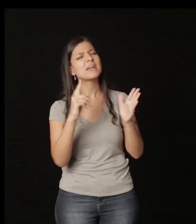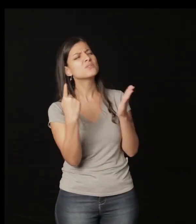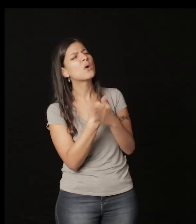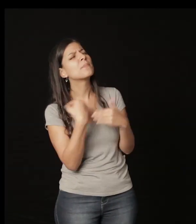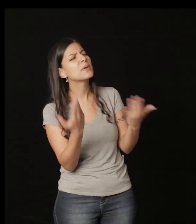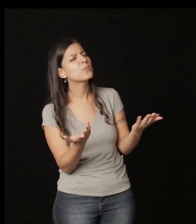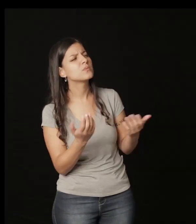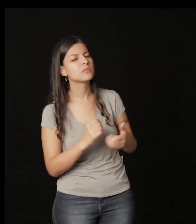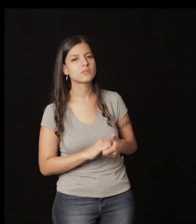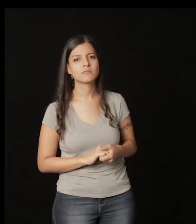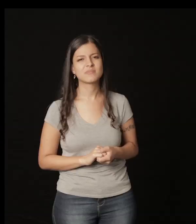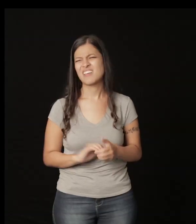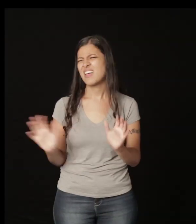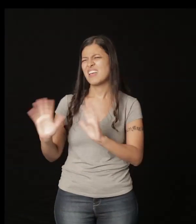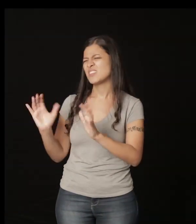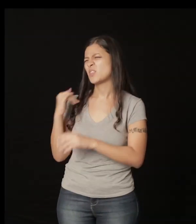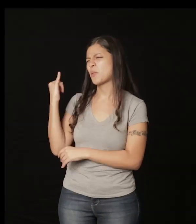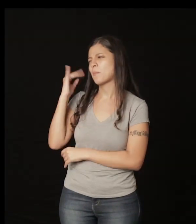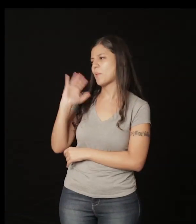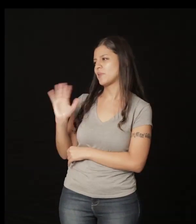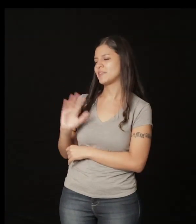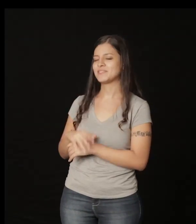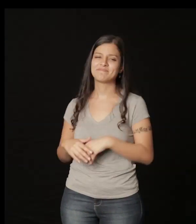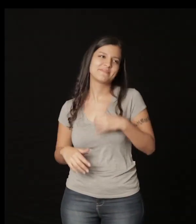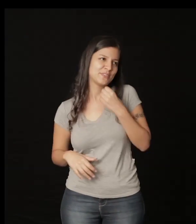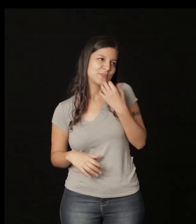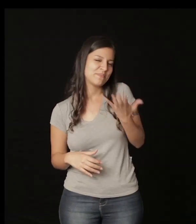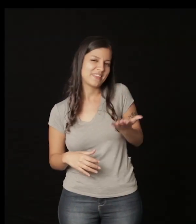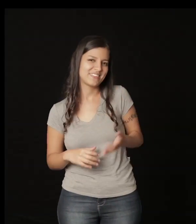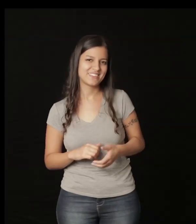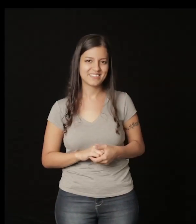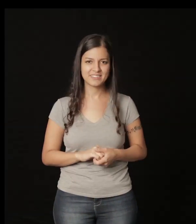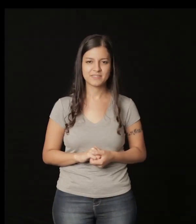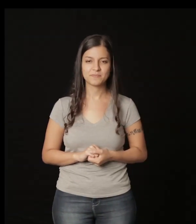What was the question? Doesn't matter now.